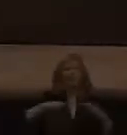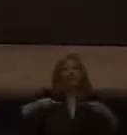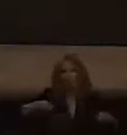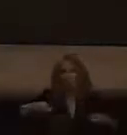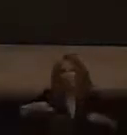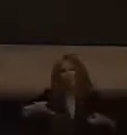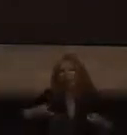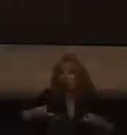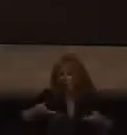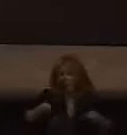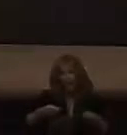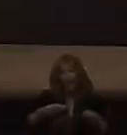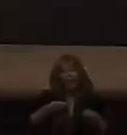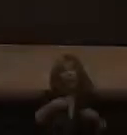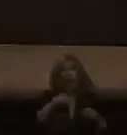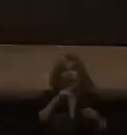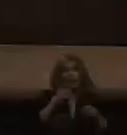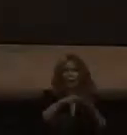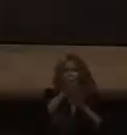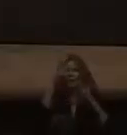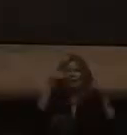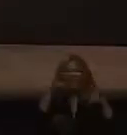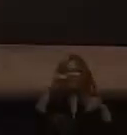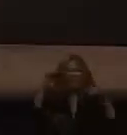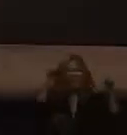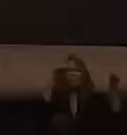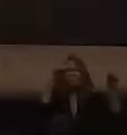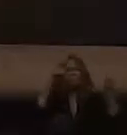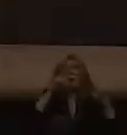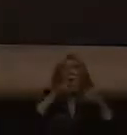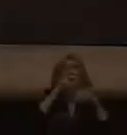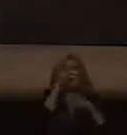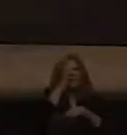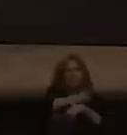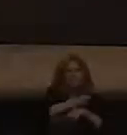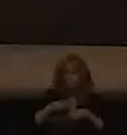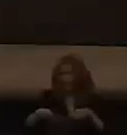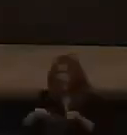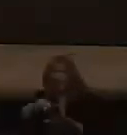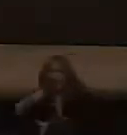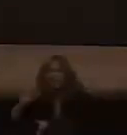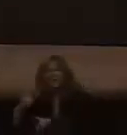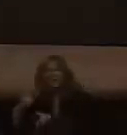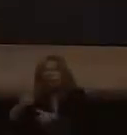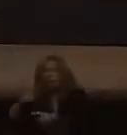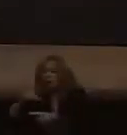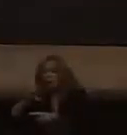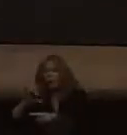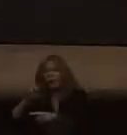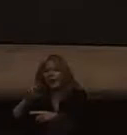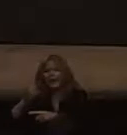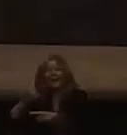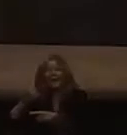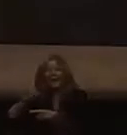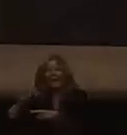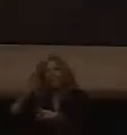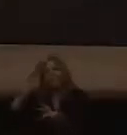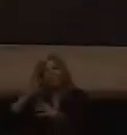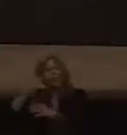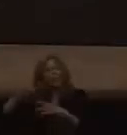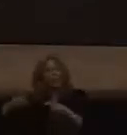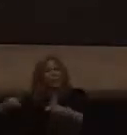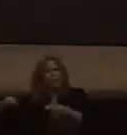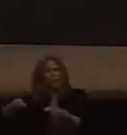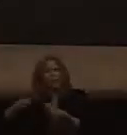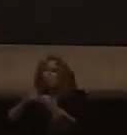a new brand that entered the market. So quickie wheelchairs kind of came into play, and they were more nimble, and they used colors, and they were